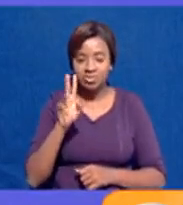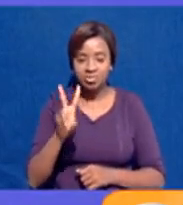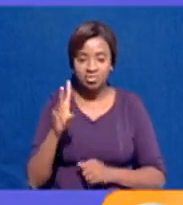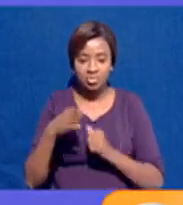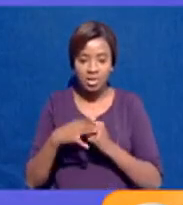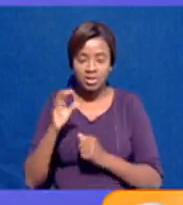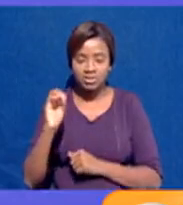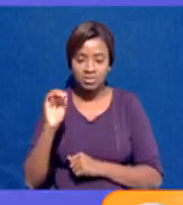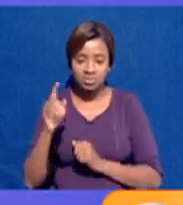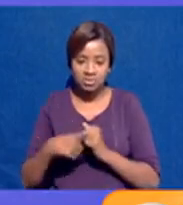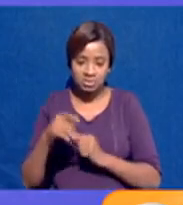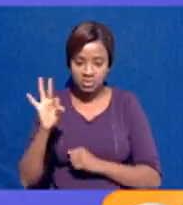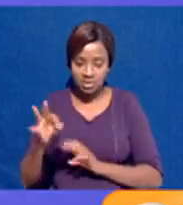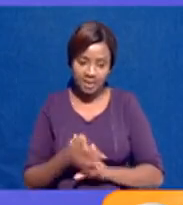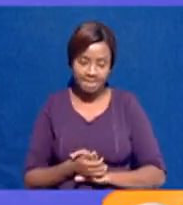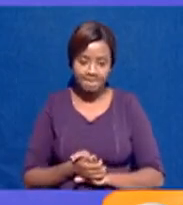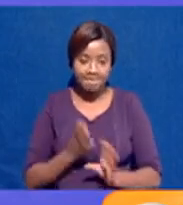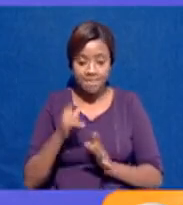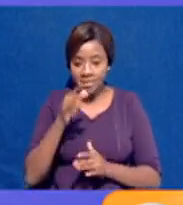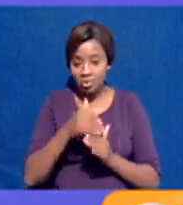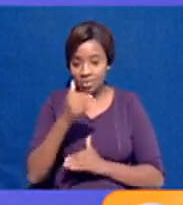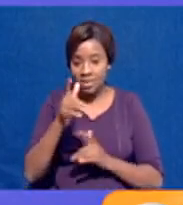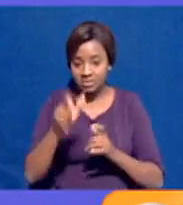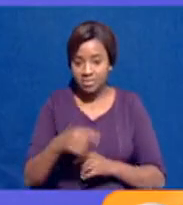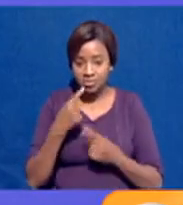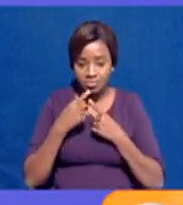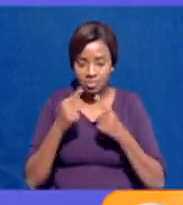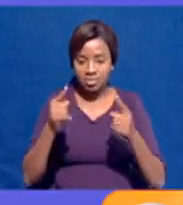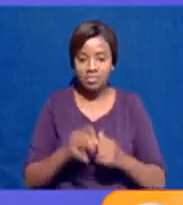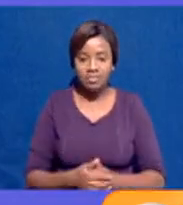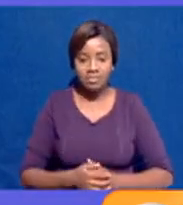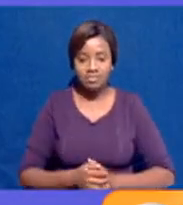the next person we are unveiling here as our winner for this week's Kaende Jackpot. Keep playing.